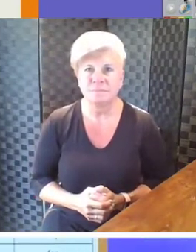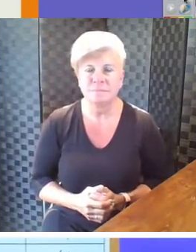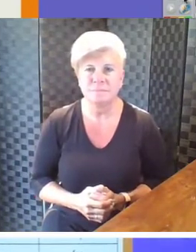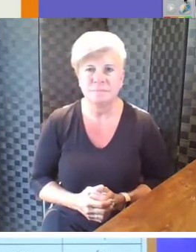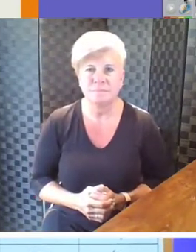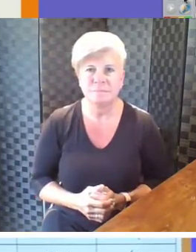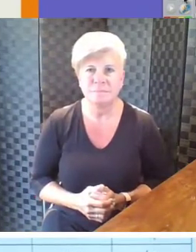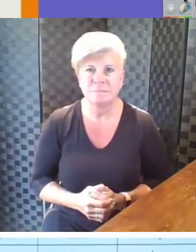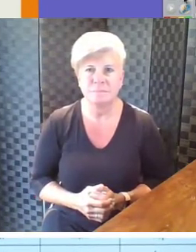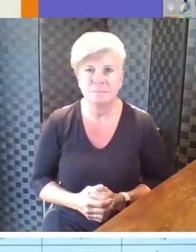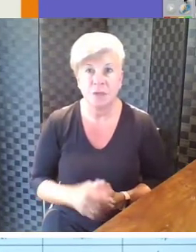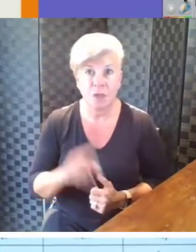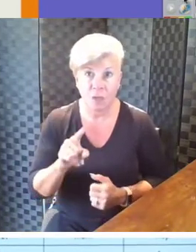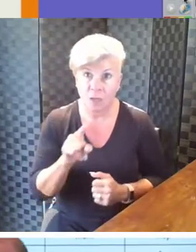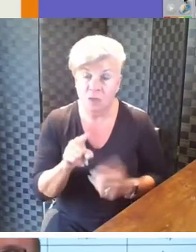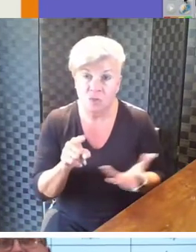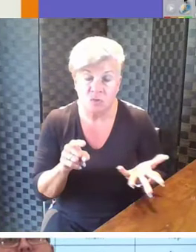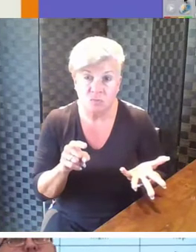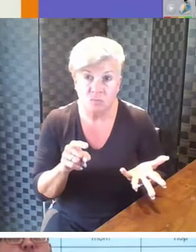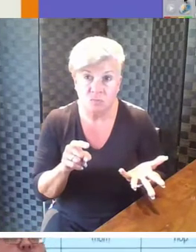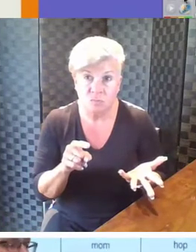It's over here. If you are